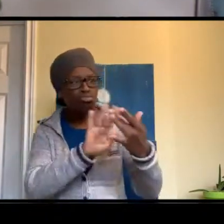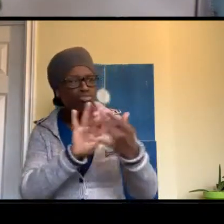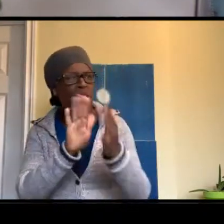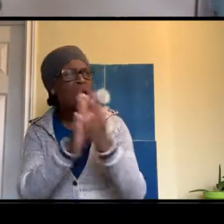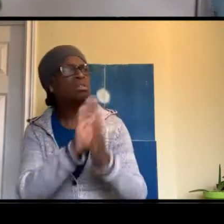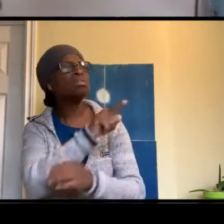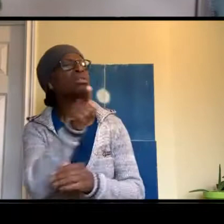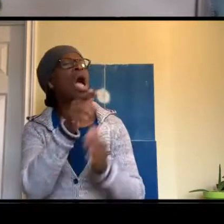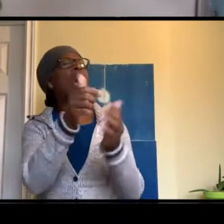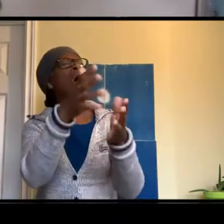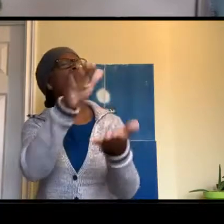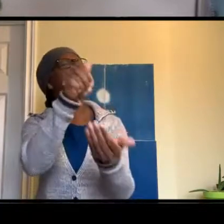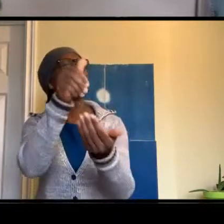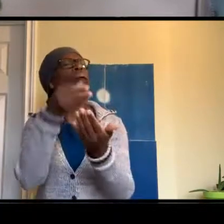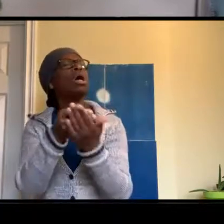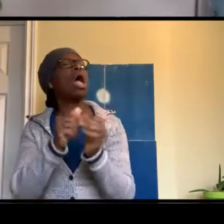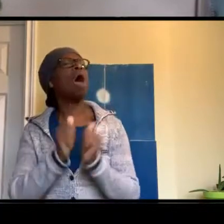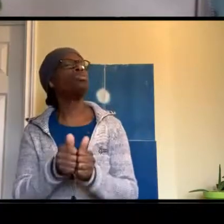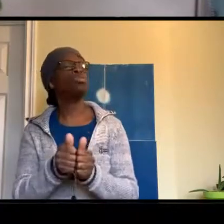So this is really cool.